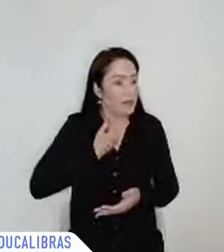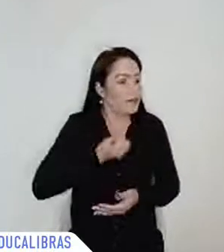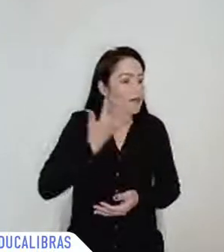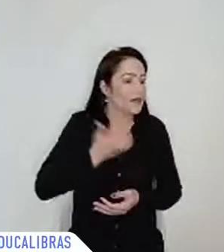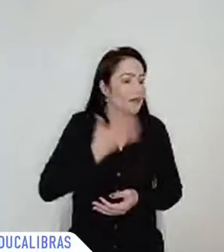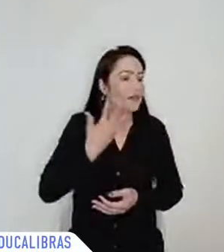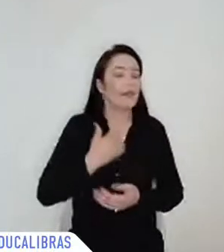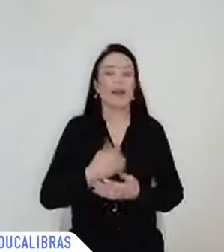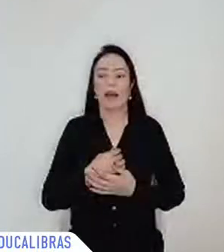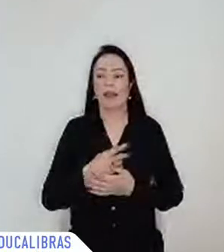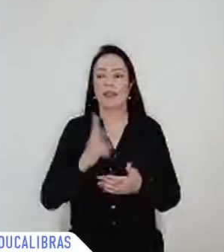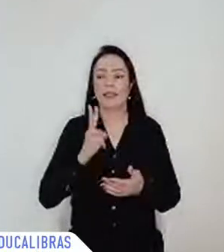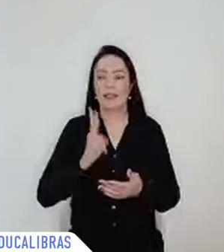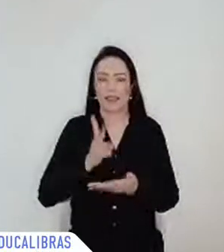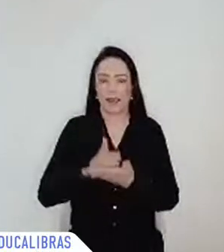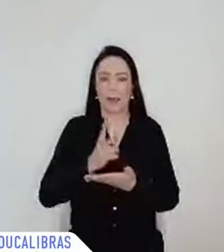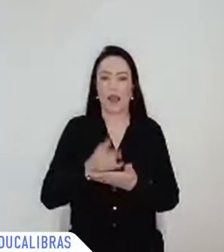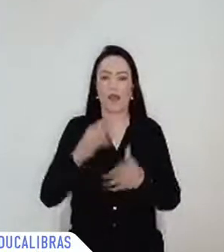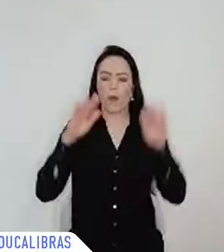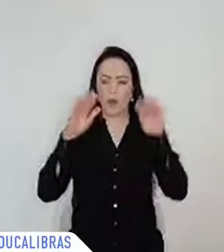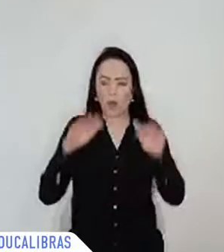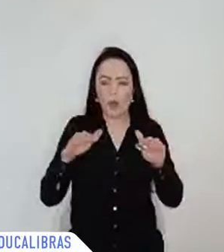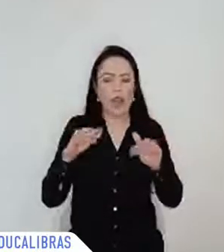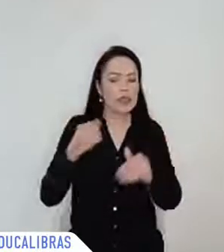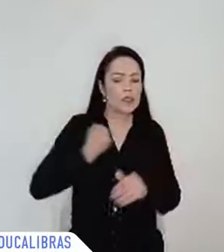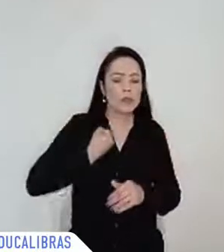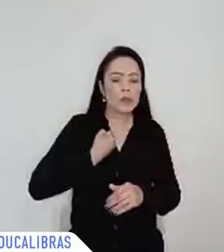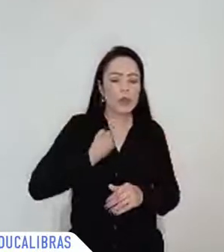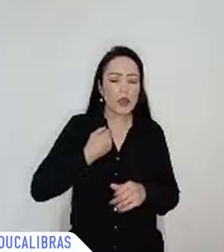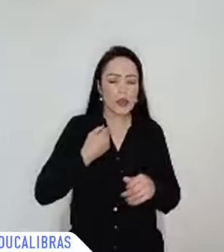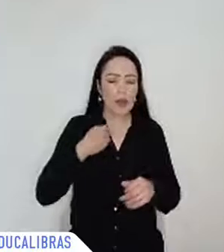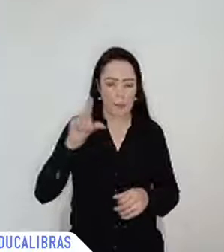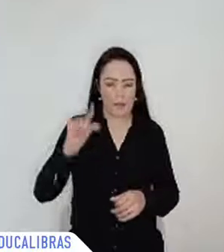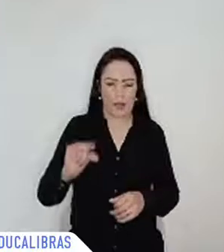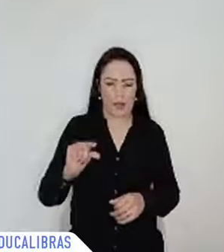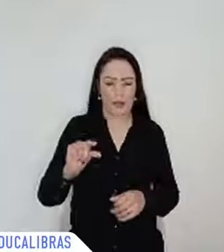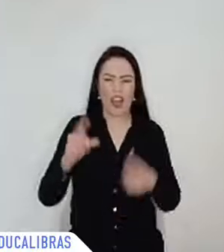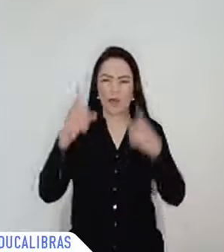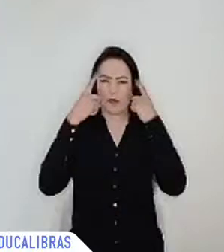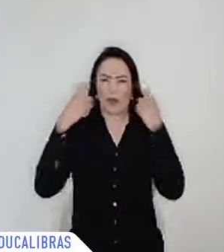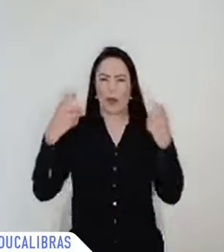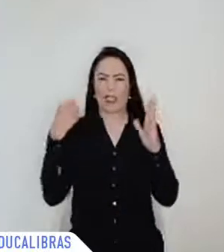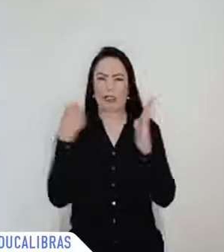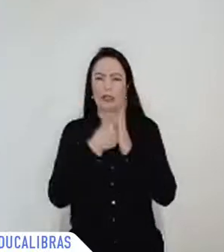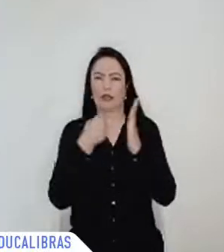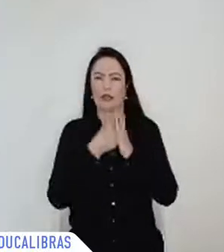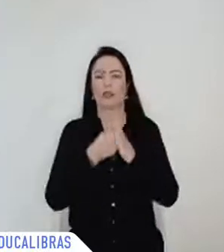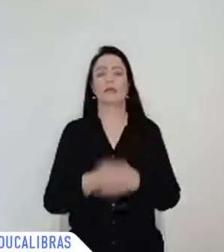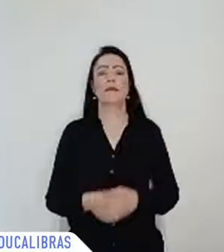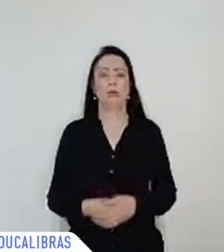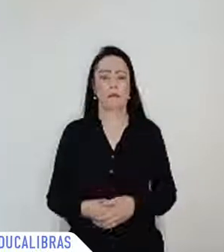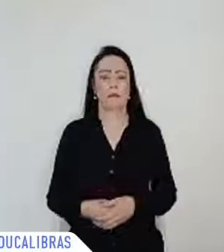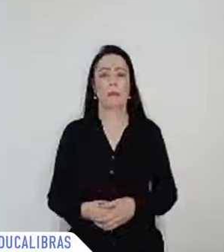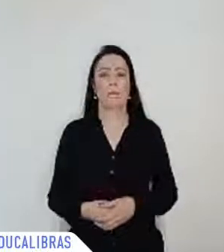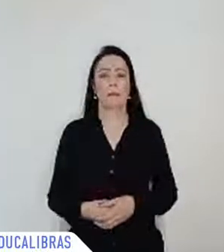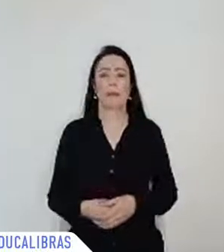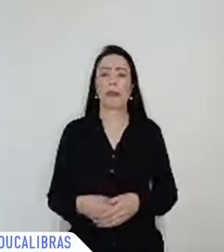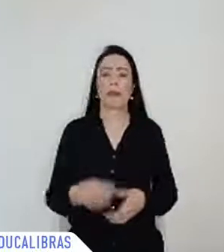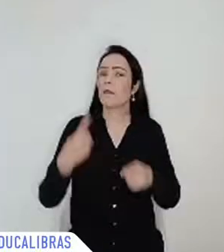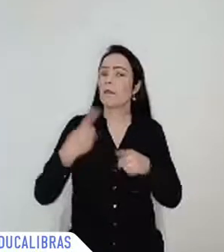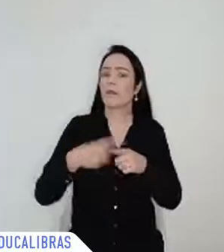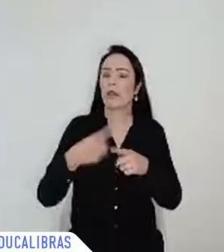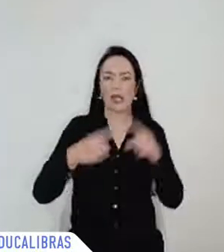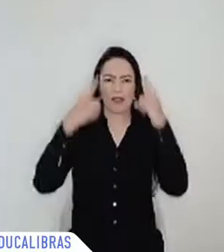researcher, so I keep on looking at numbers throughout the day. But the physical violence monitor, for example, has low numbers,